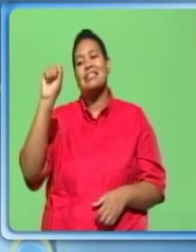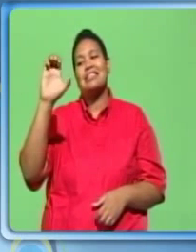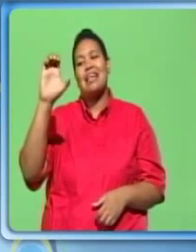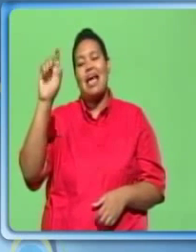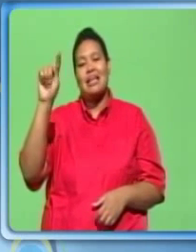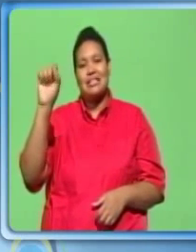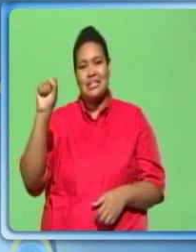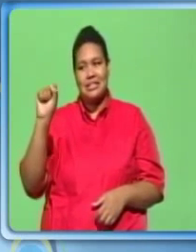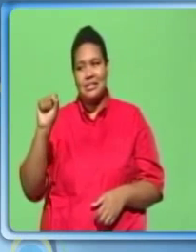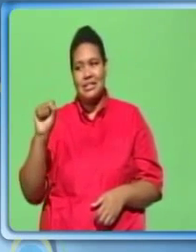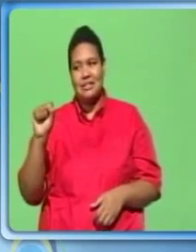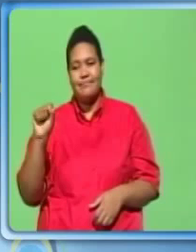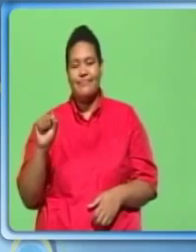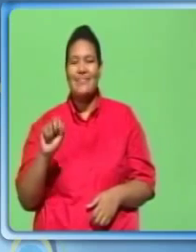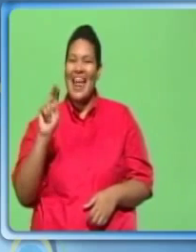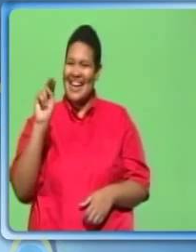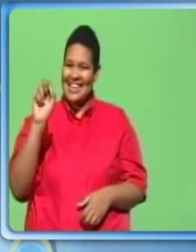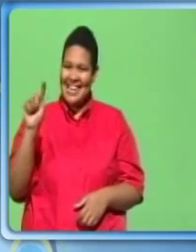The net.